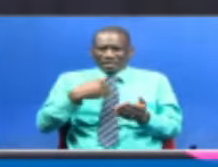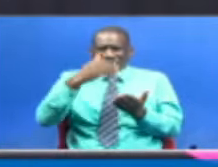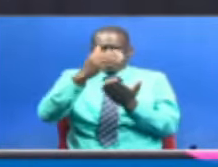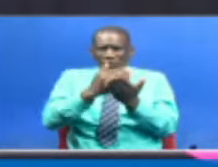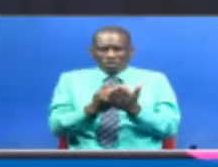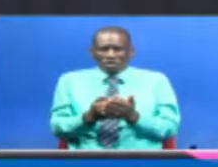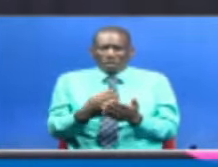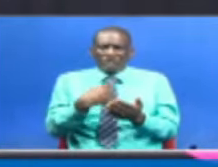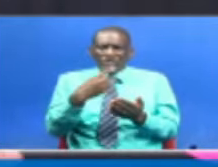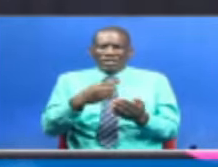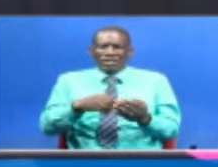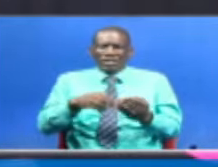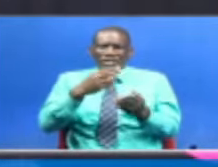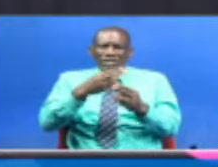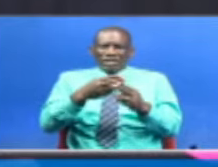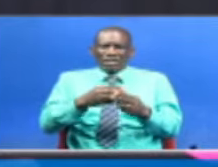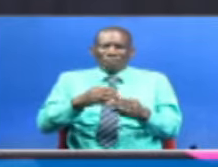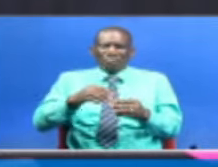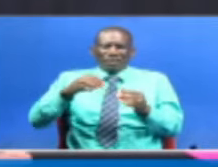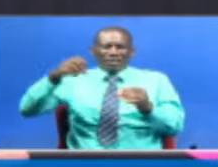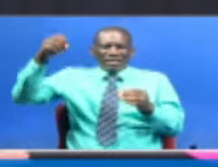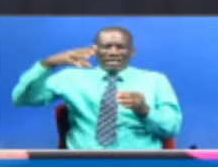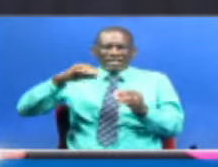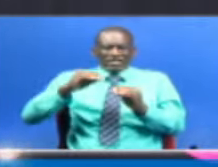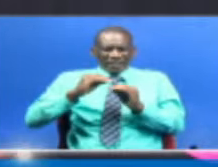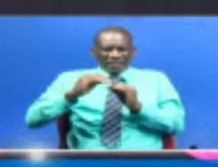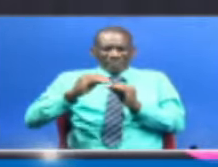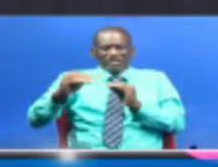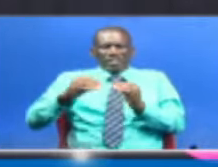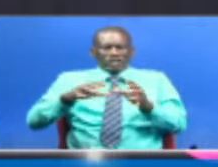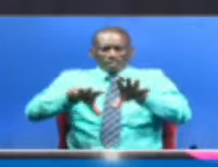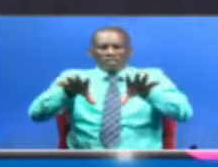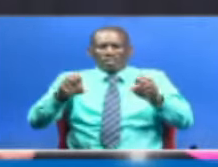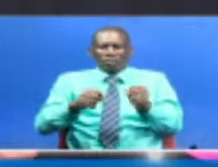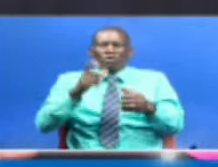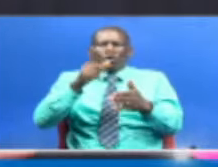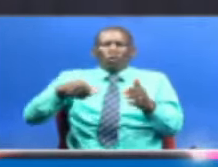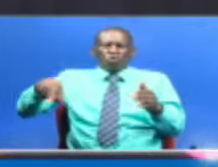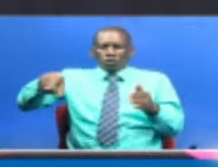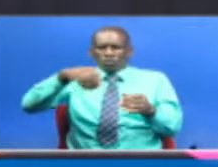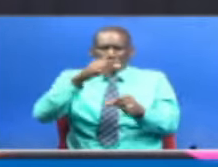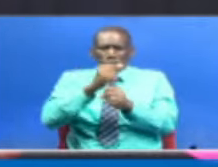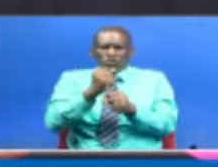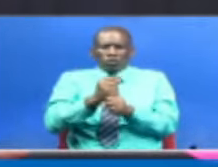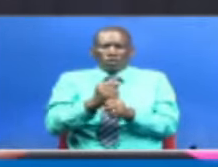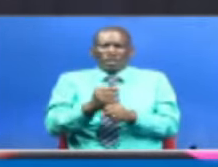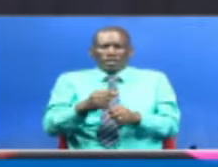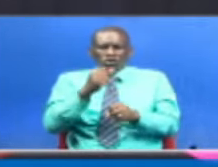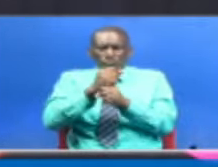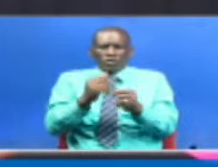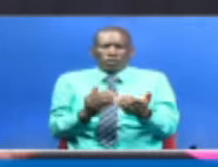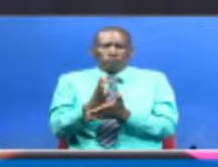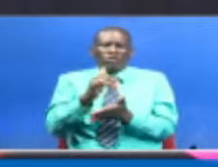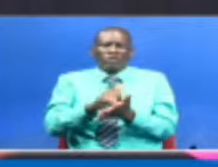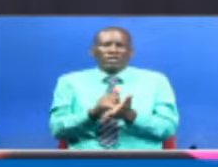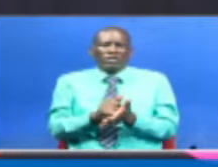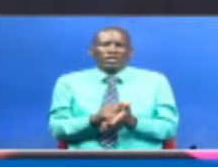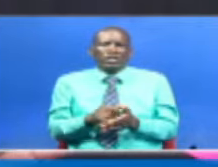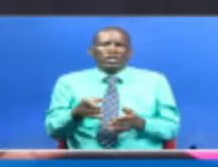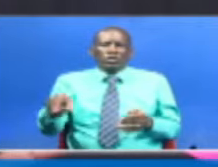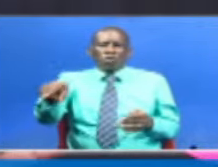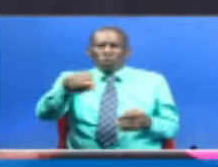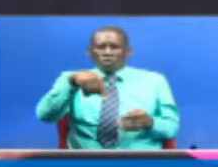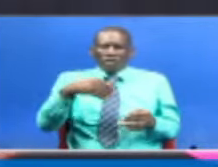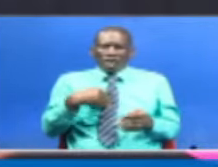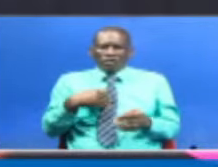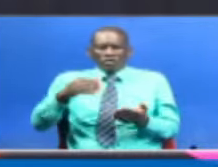mention called Energy Efficiency System. And what we will be seeking to do is to make sure that we do run